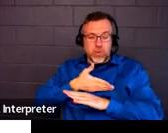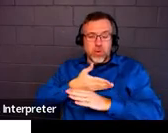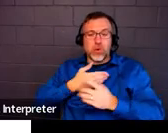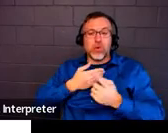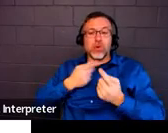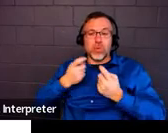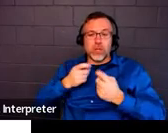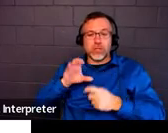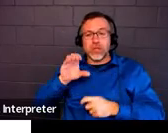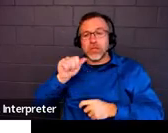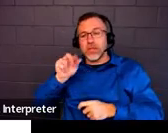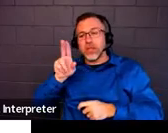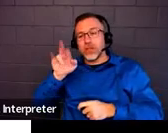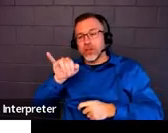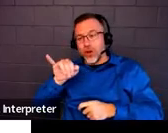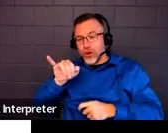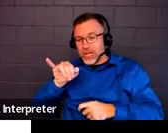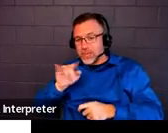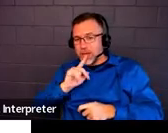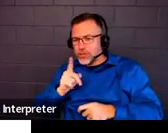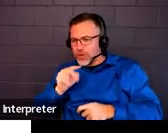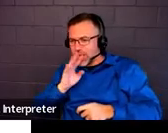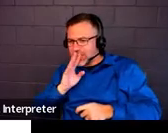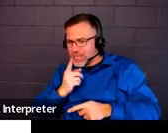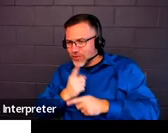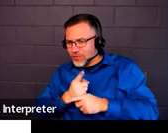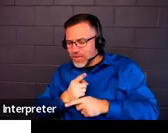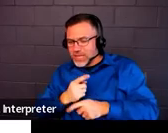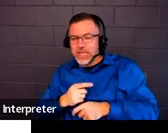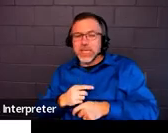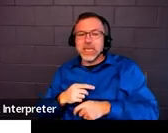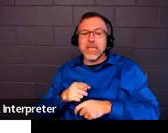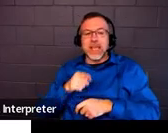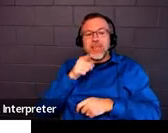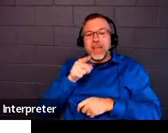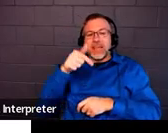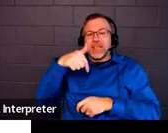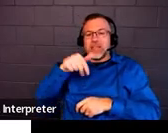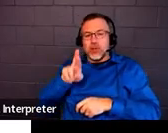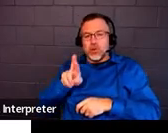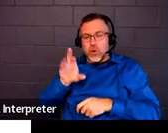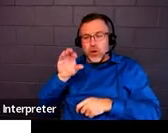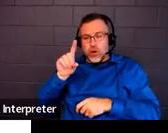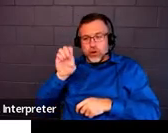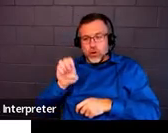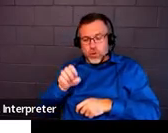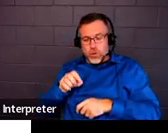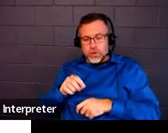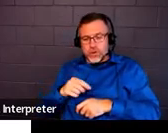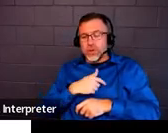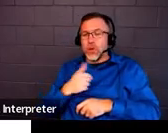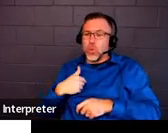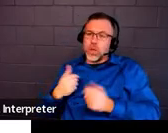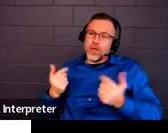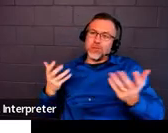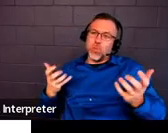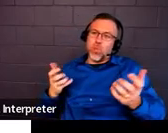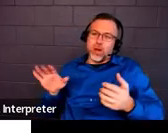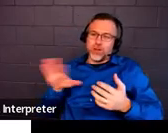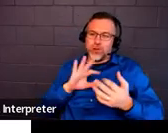pay attention to make sure I say this right, please. This is a QR code. We really want your